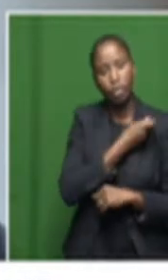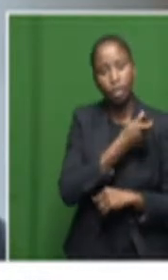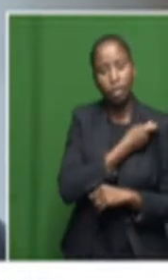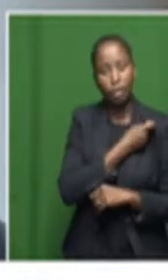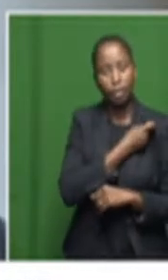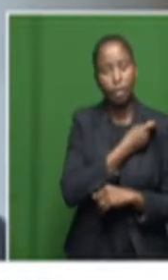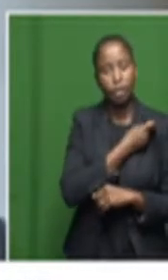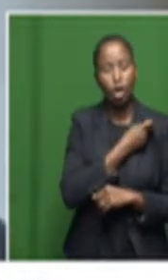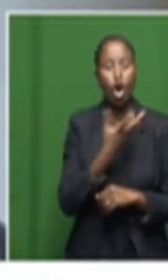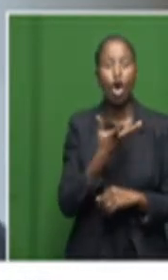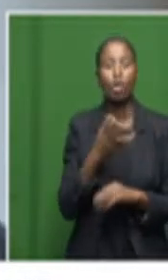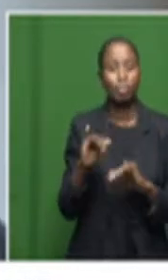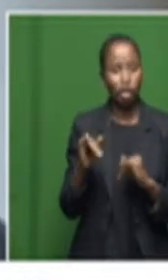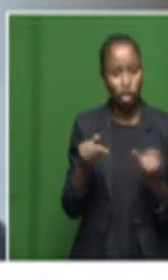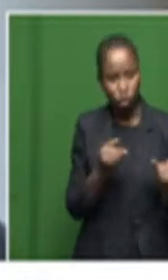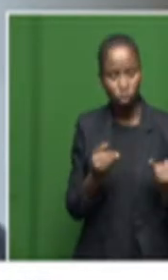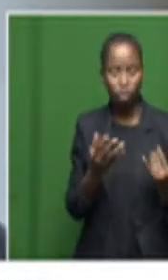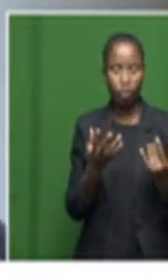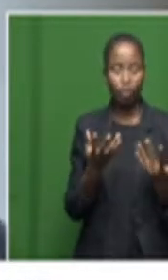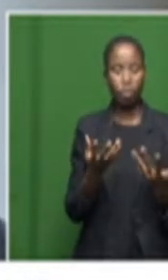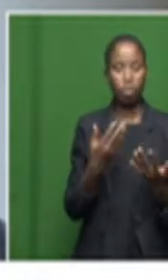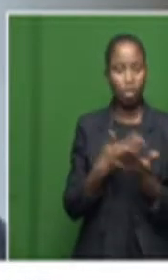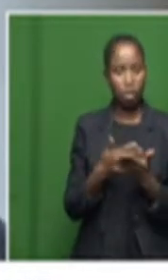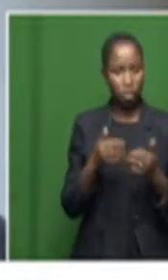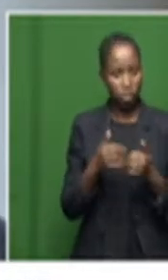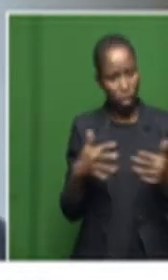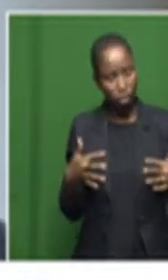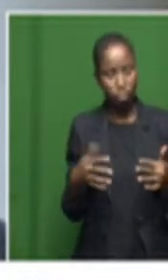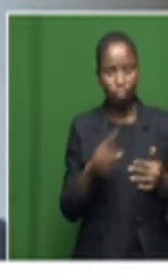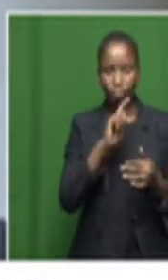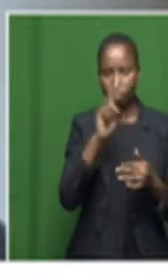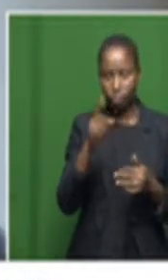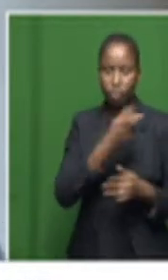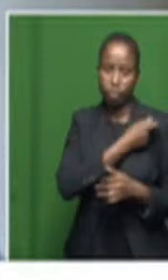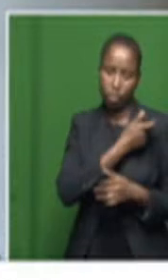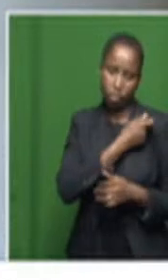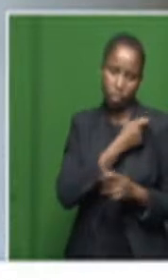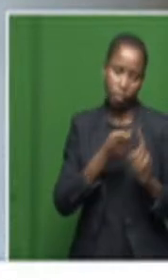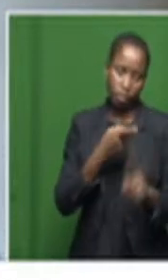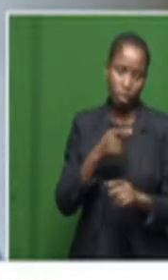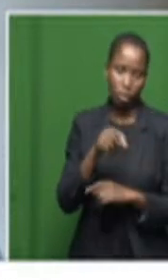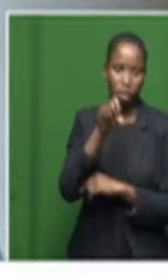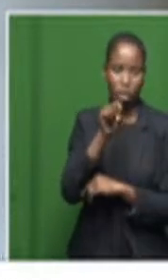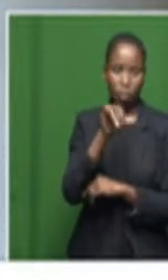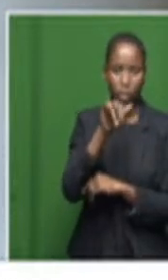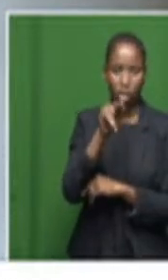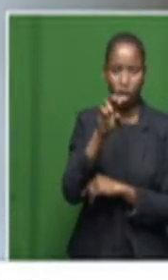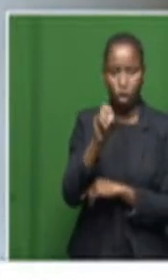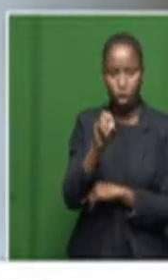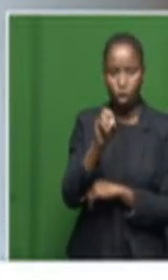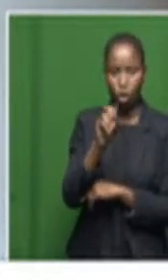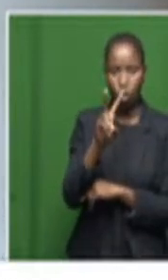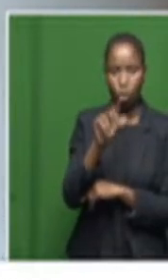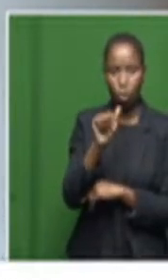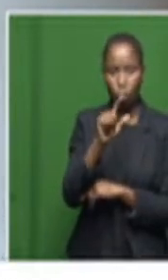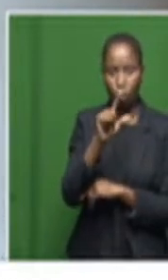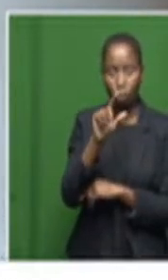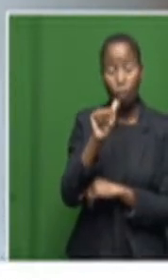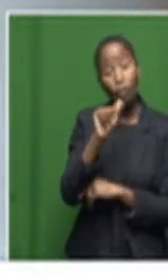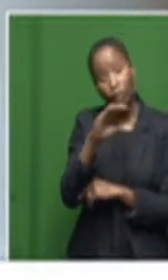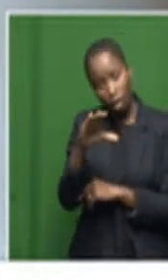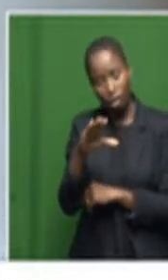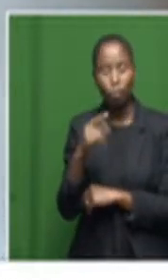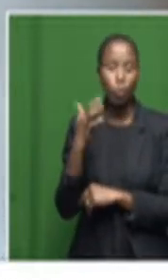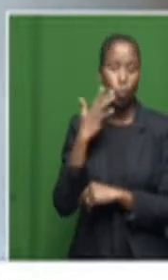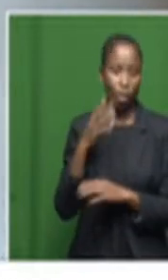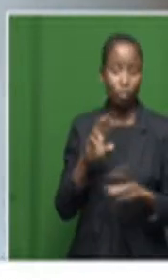vaccination or introduction of an initial amount of vaccines from Cyanobac when the time is right. So those are the answers to those